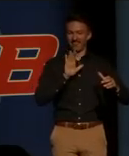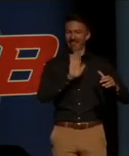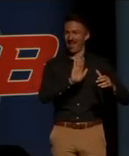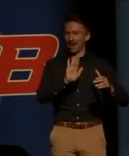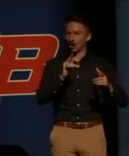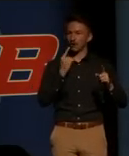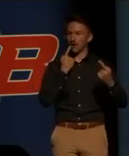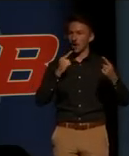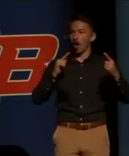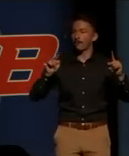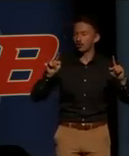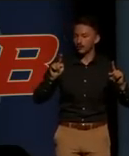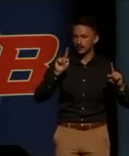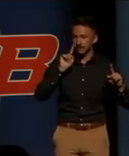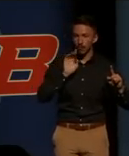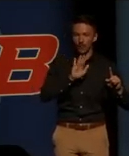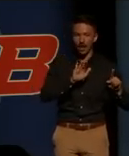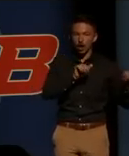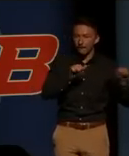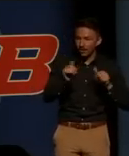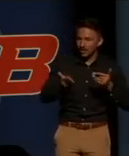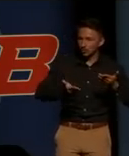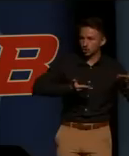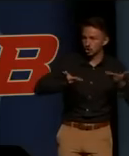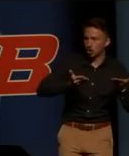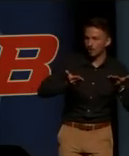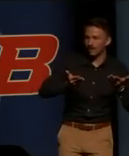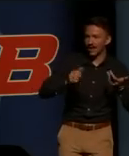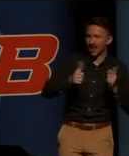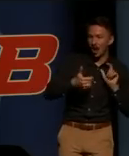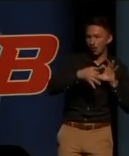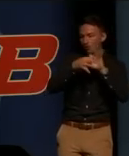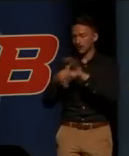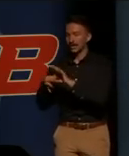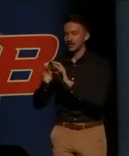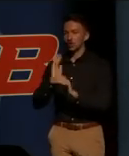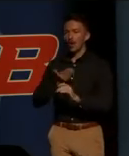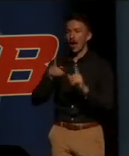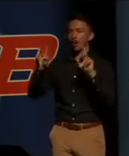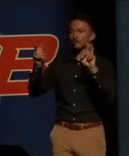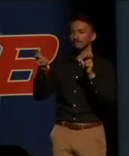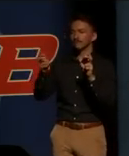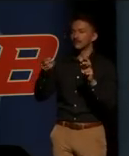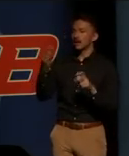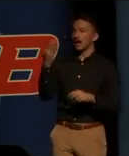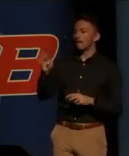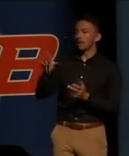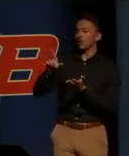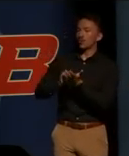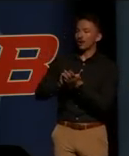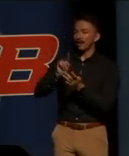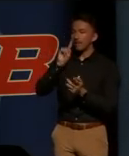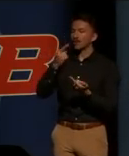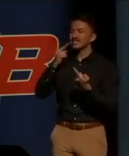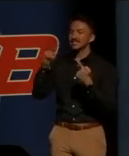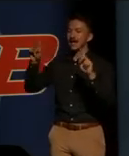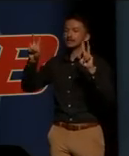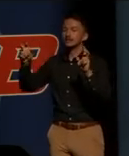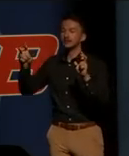And secondly, all of their efforts related to Blueprint for Success, which is our guide for all of these